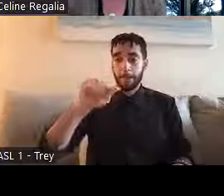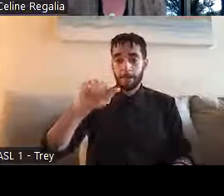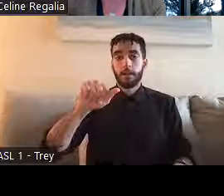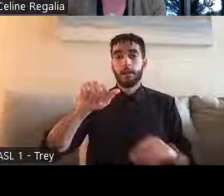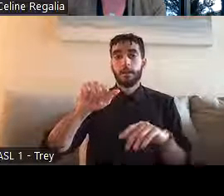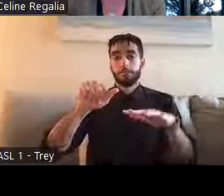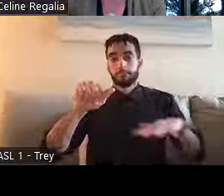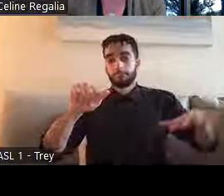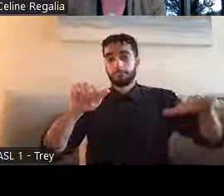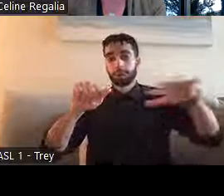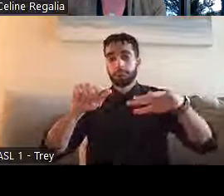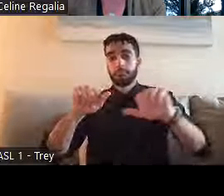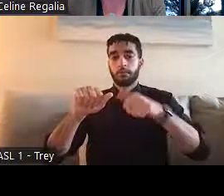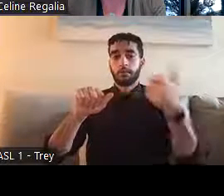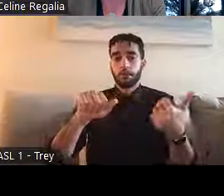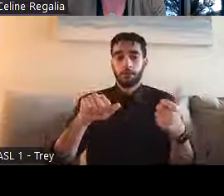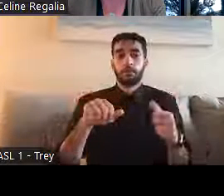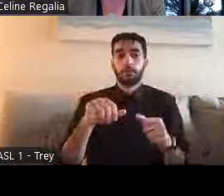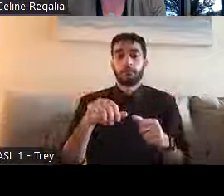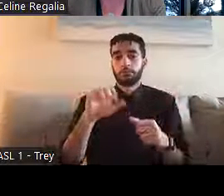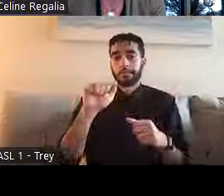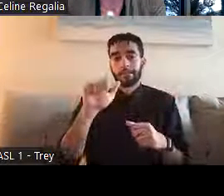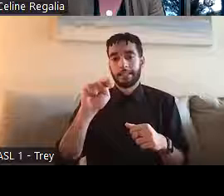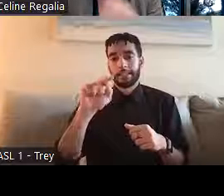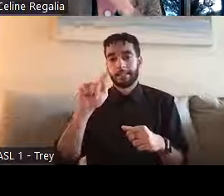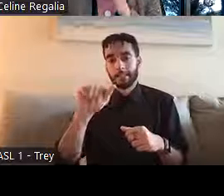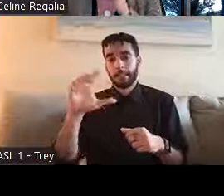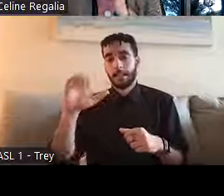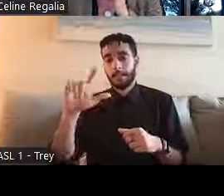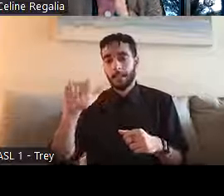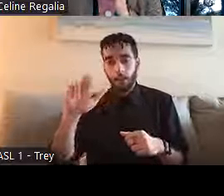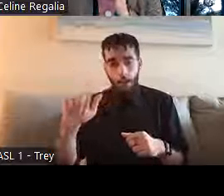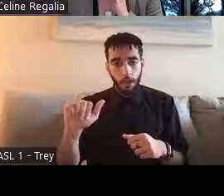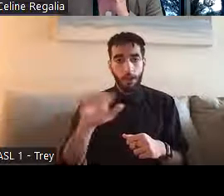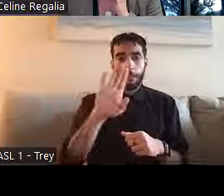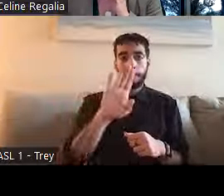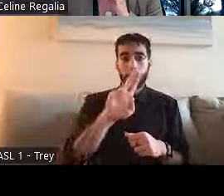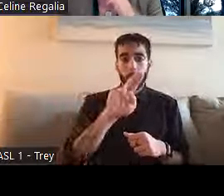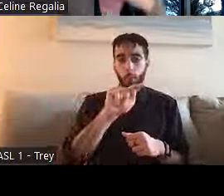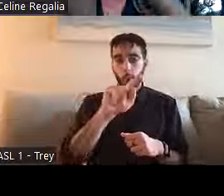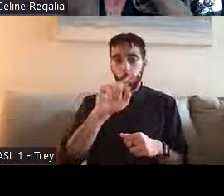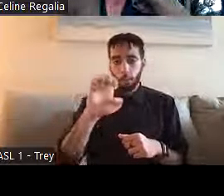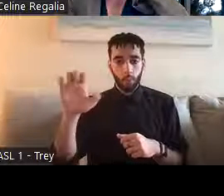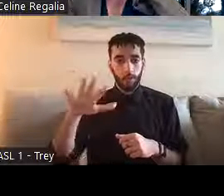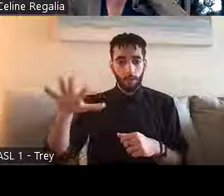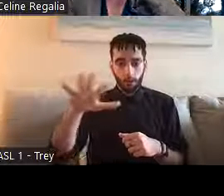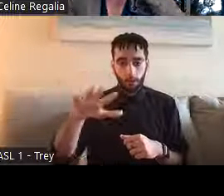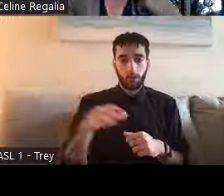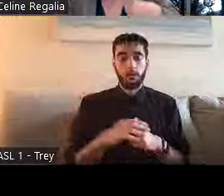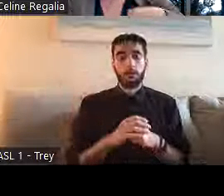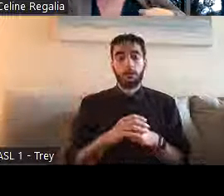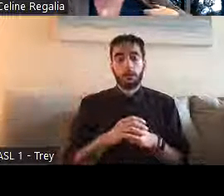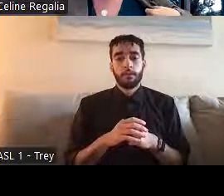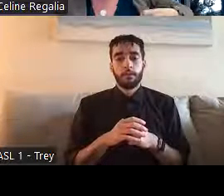Angeles, Hearts and Mind in Santa Clara, Peg Taylor in Butte County, and Tehama, that covers Tehama, Triple R in